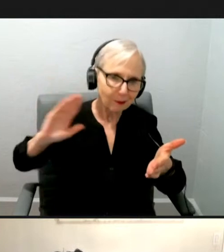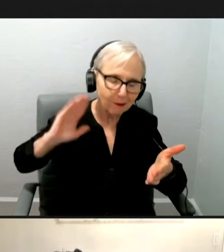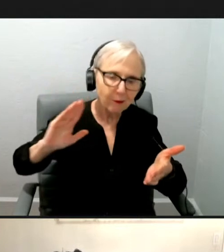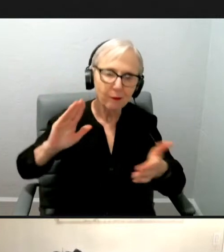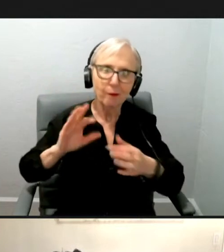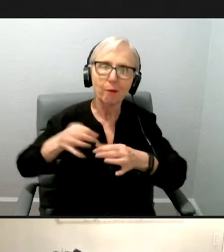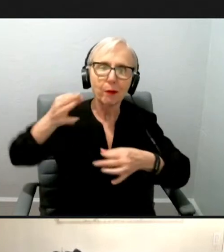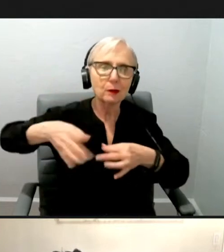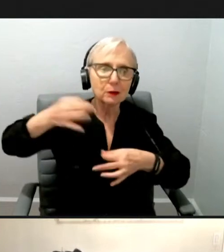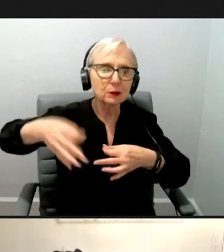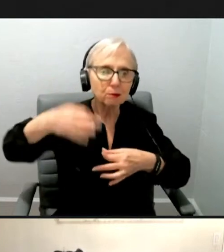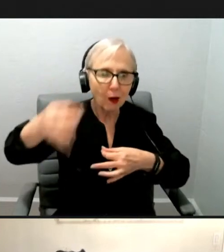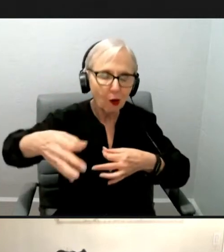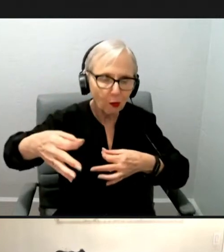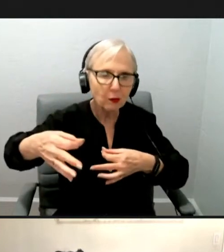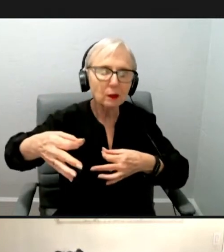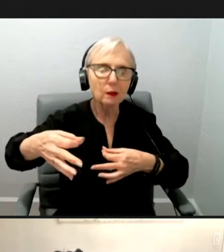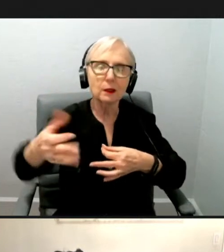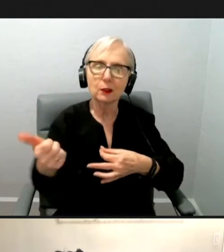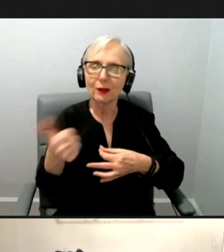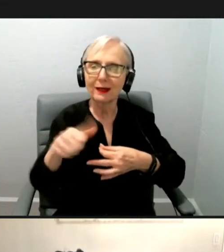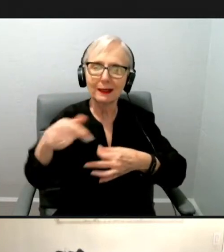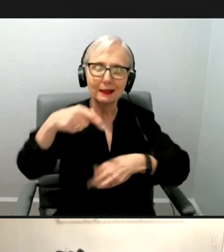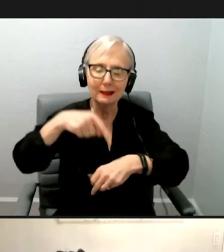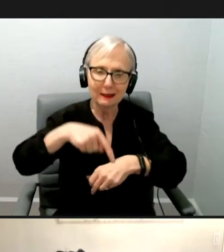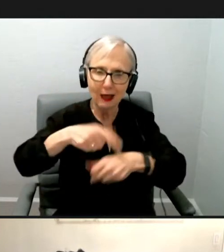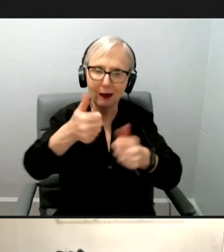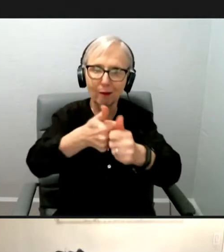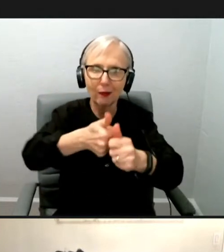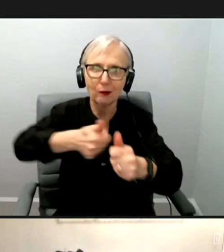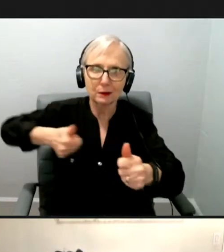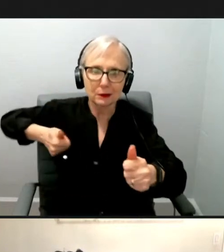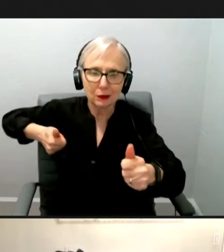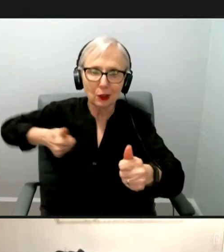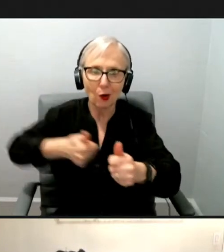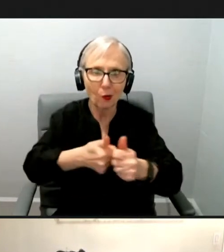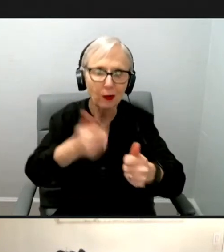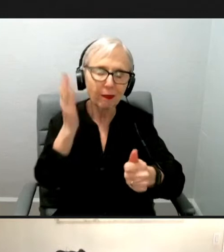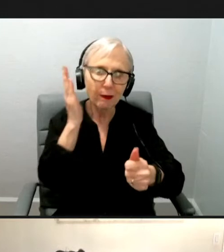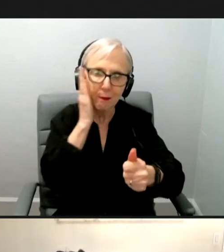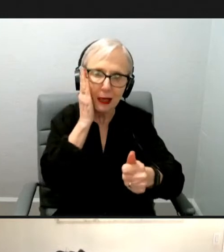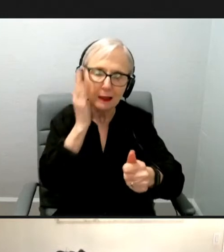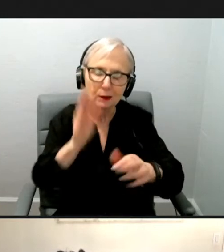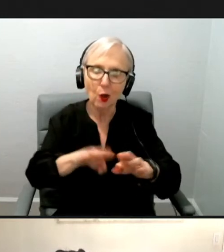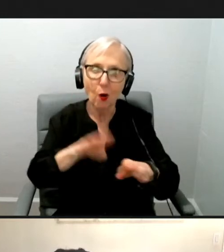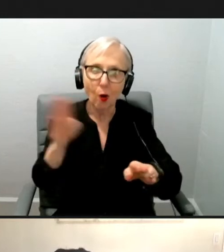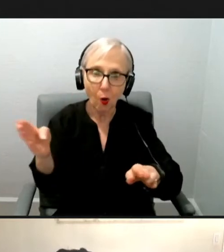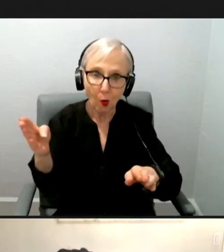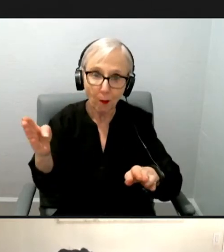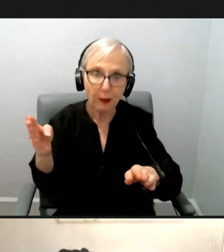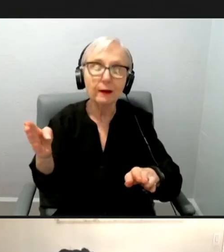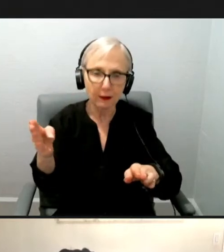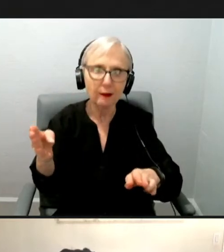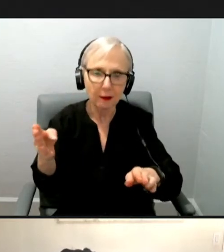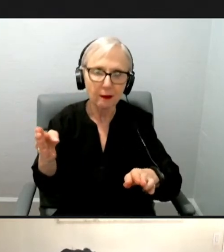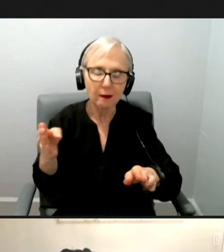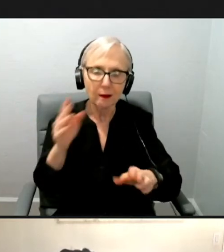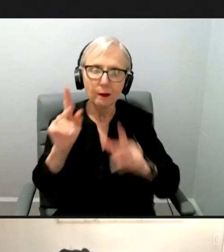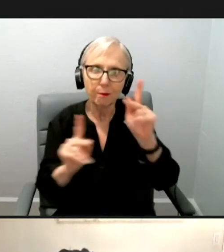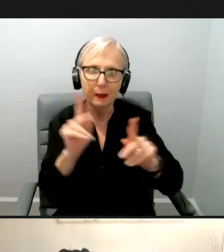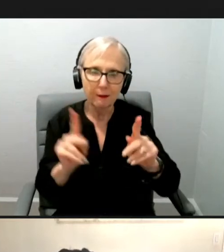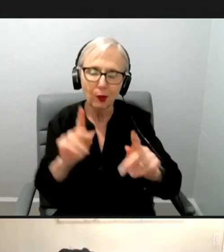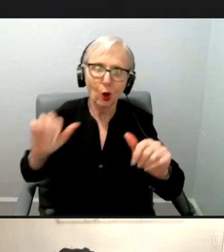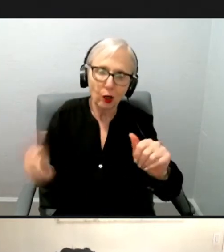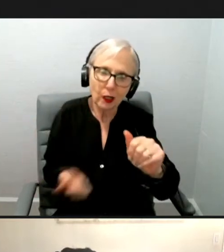and delayed. And so, anytime that beds open up, we continue to see our hospitals working to catch